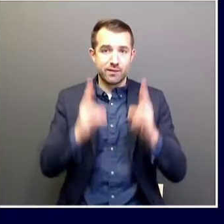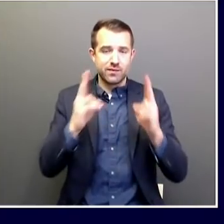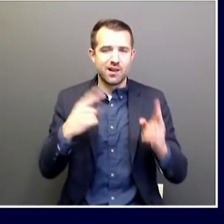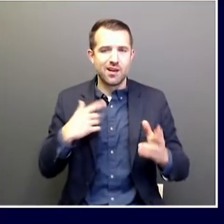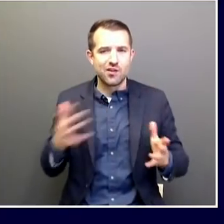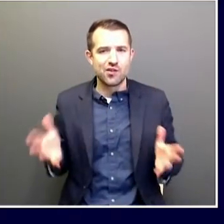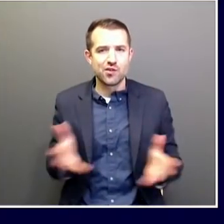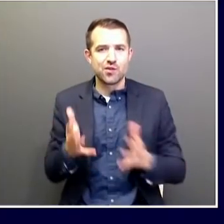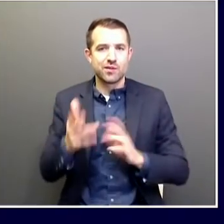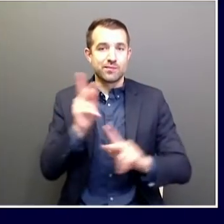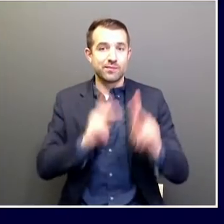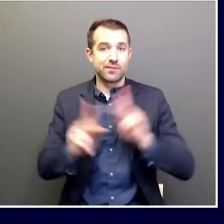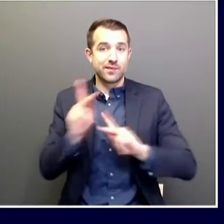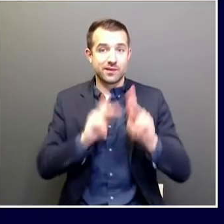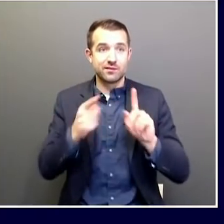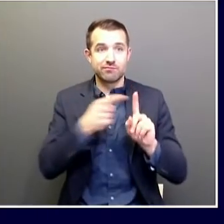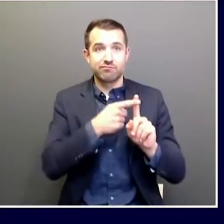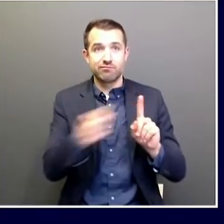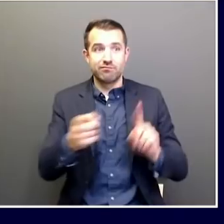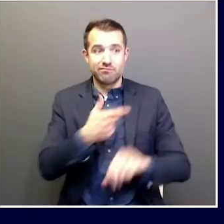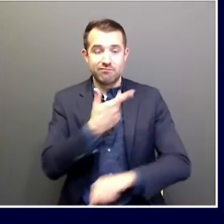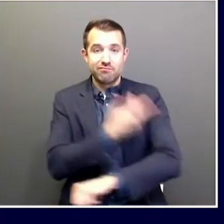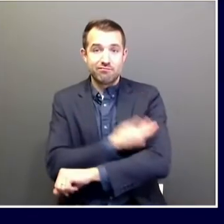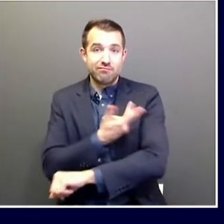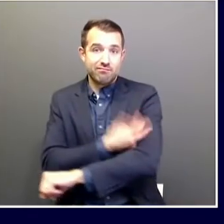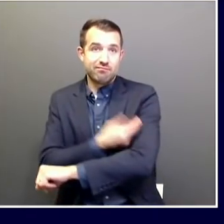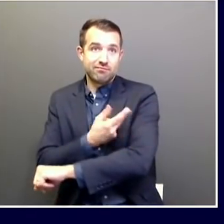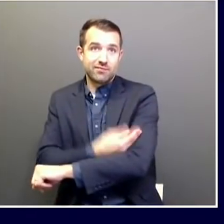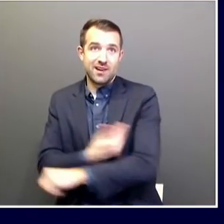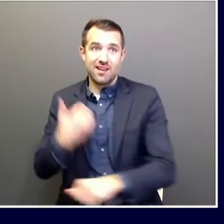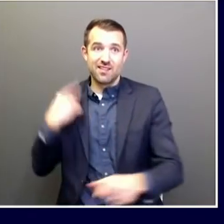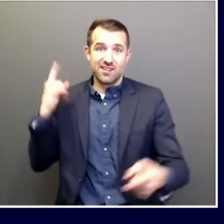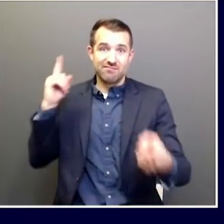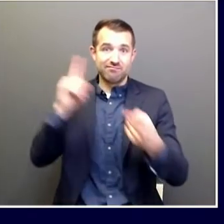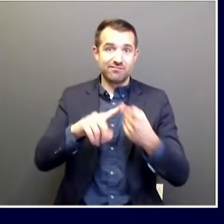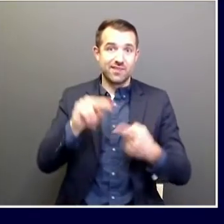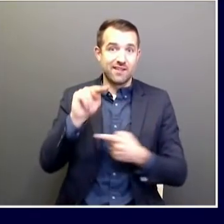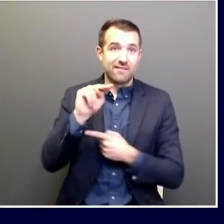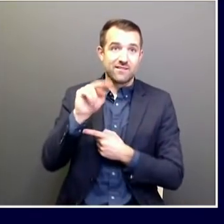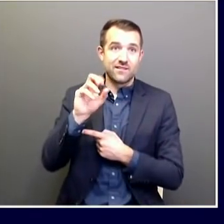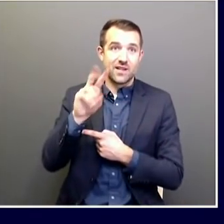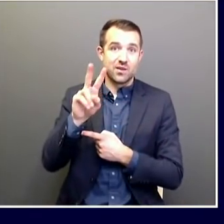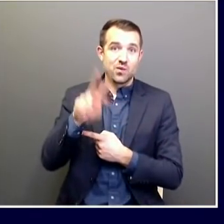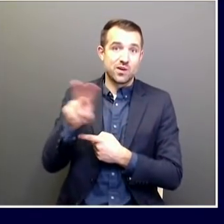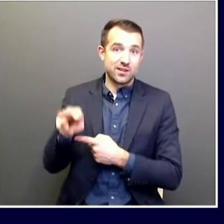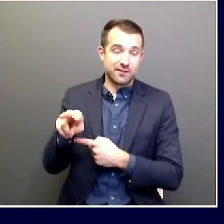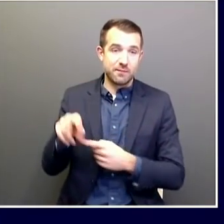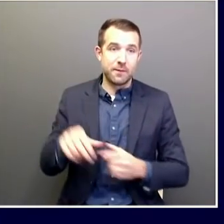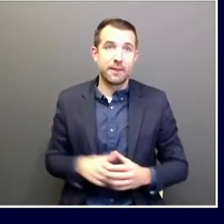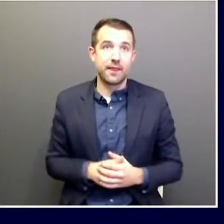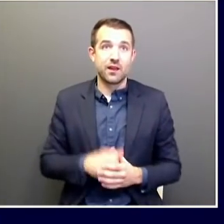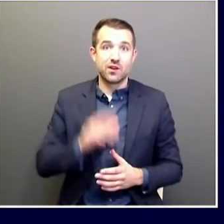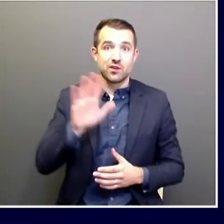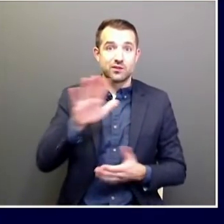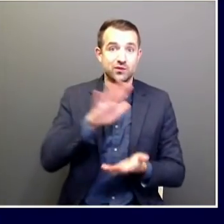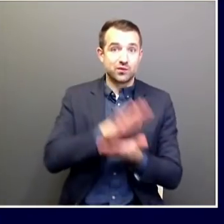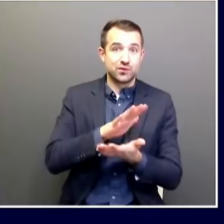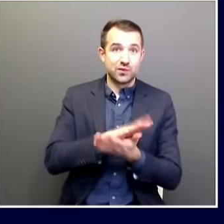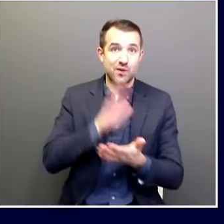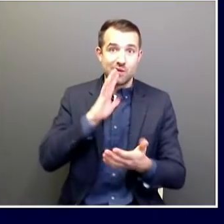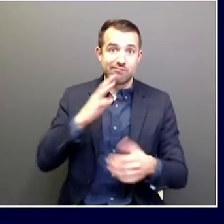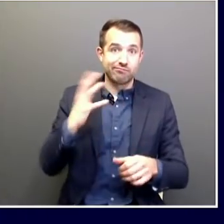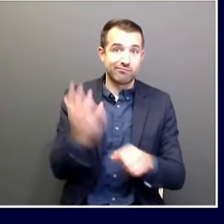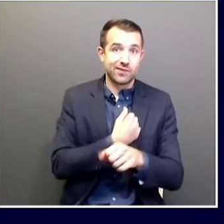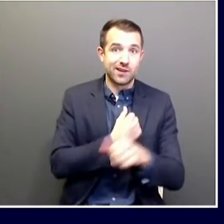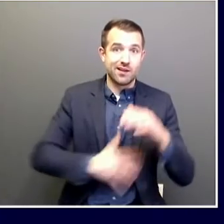video until November 22nd. And their school will receive a prize of up to $50,000 to use in promoting